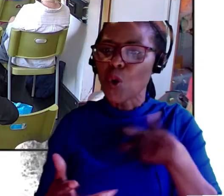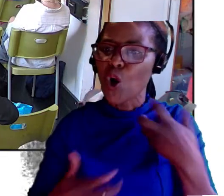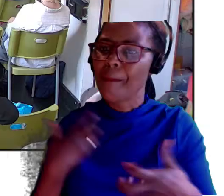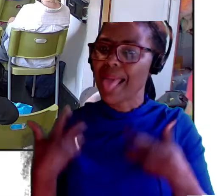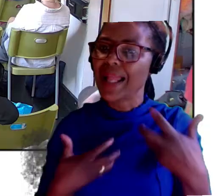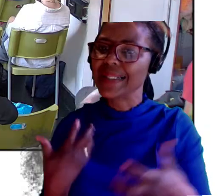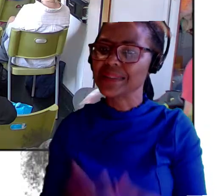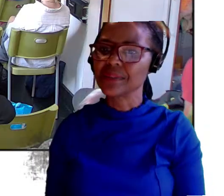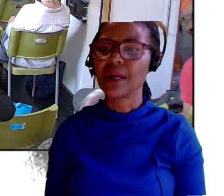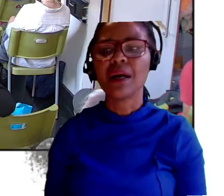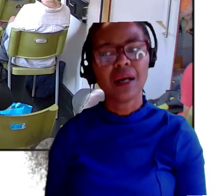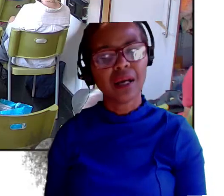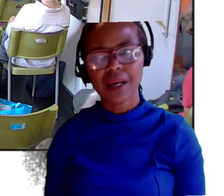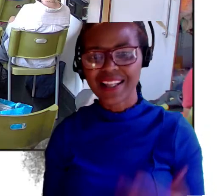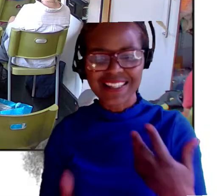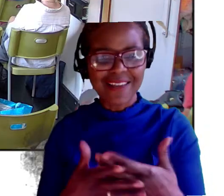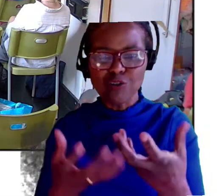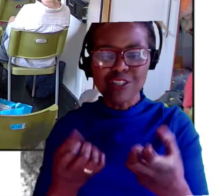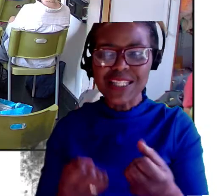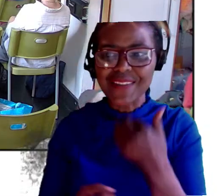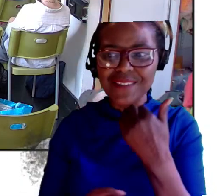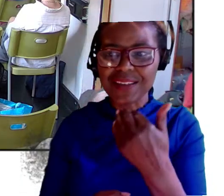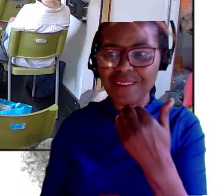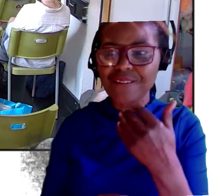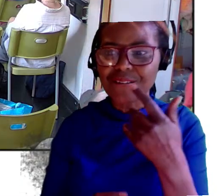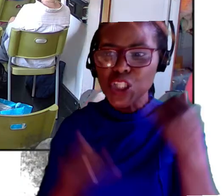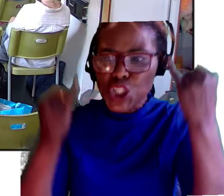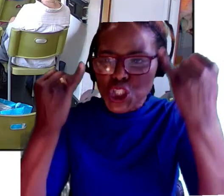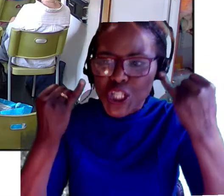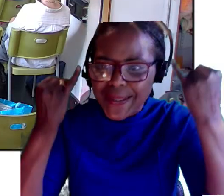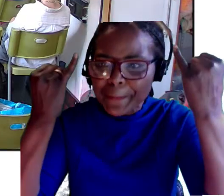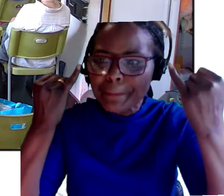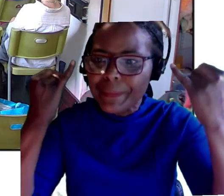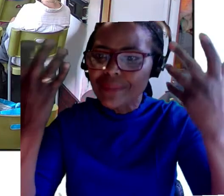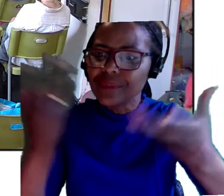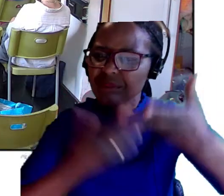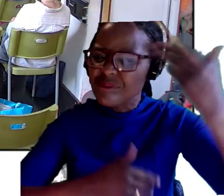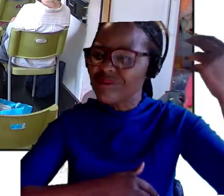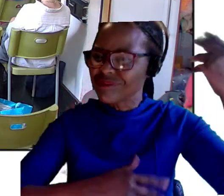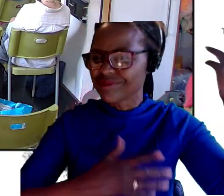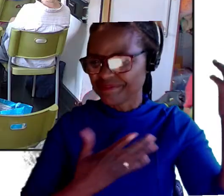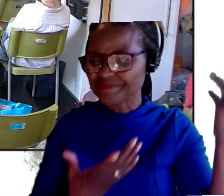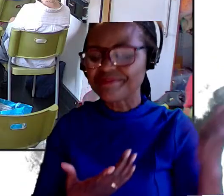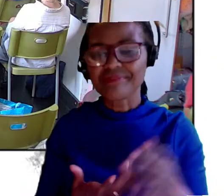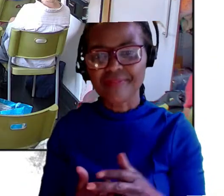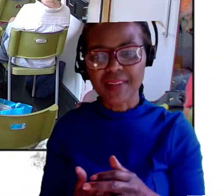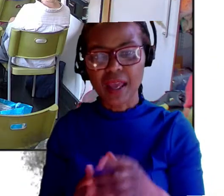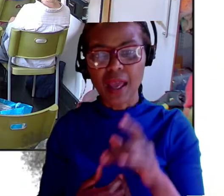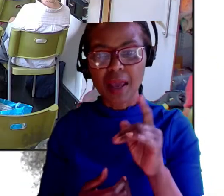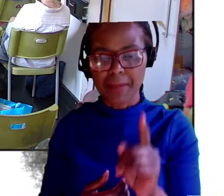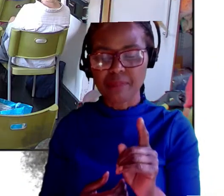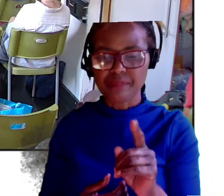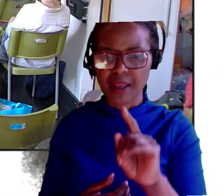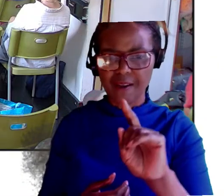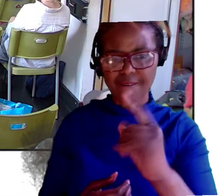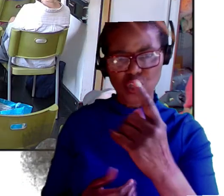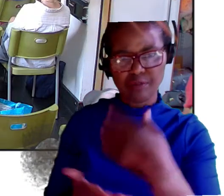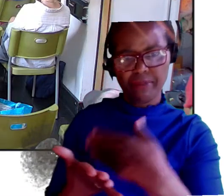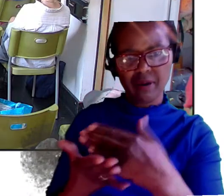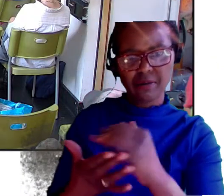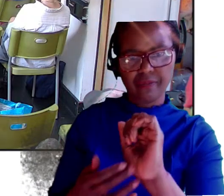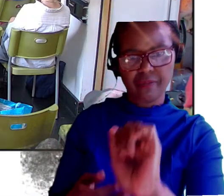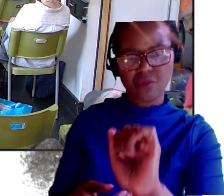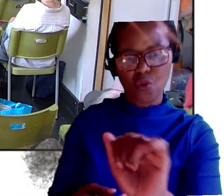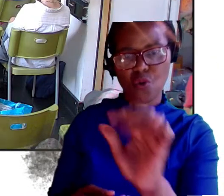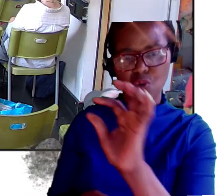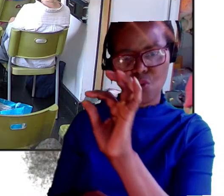sheep or whatever. But the first part of the question as to it being an invented problem, yeah, I